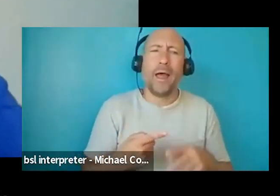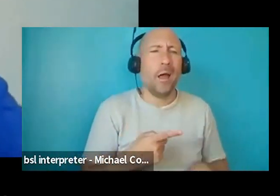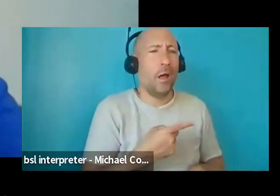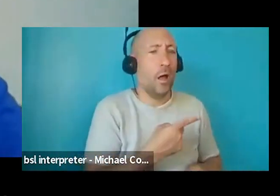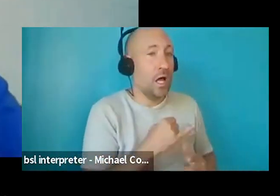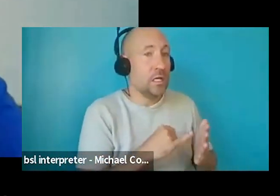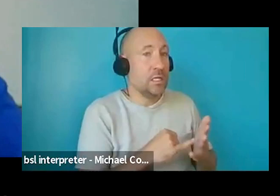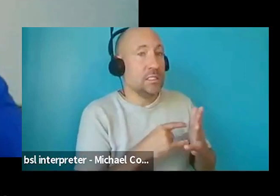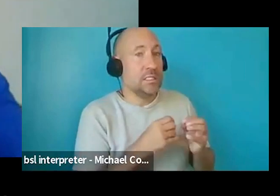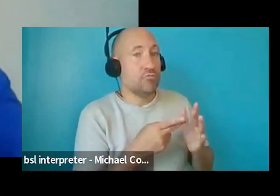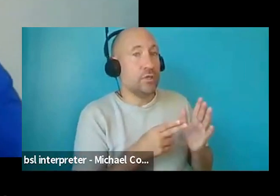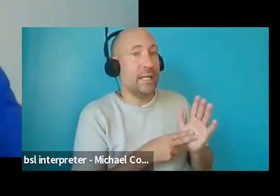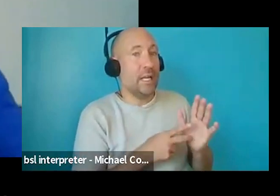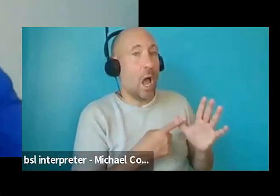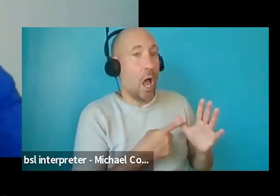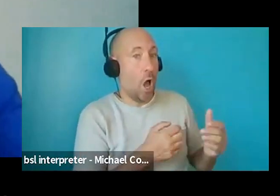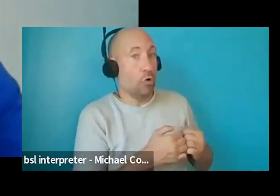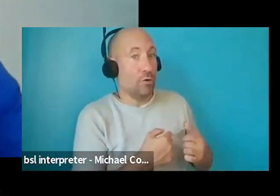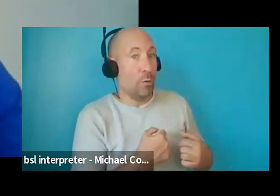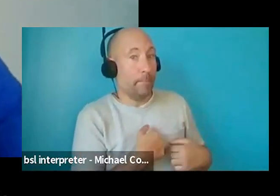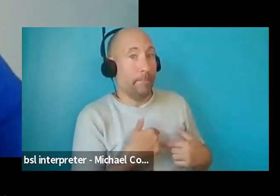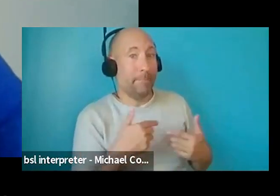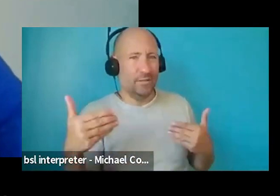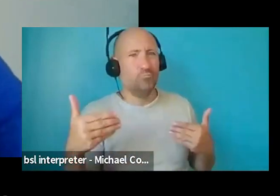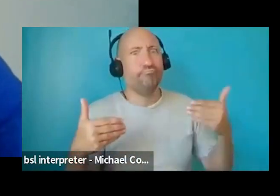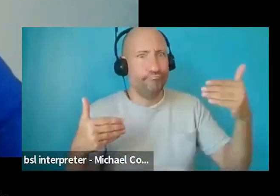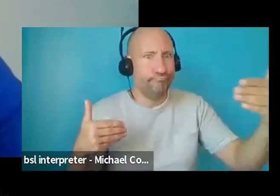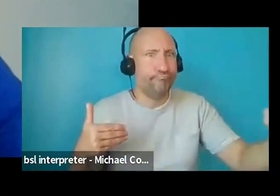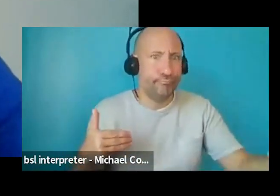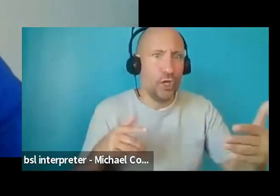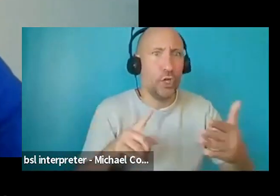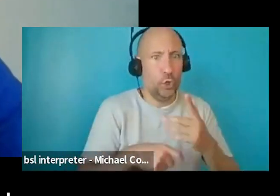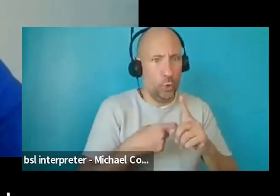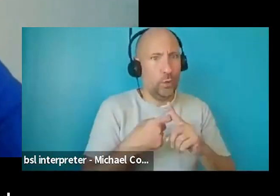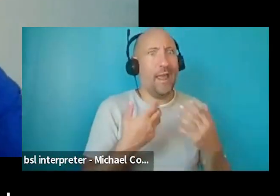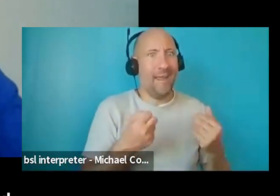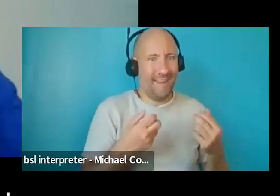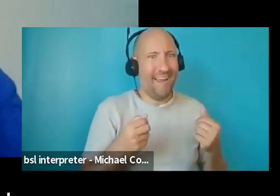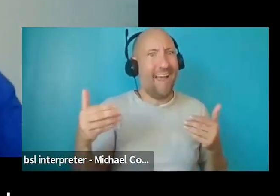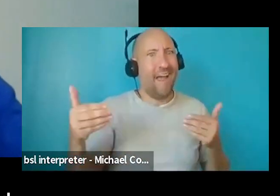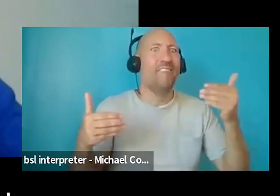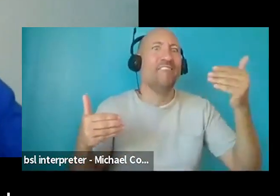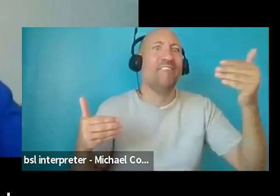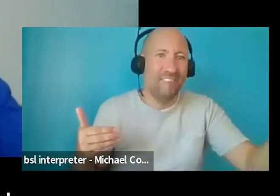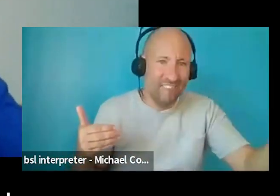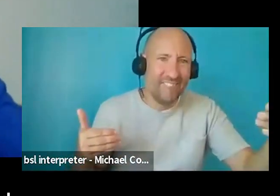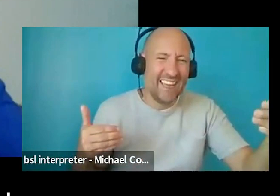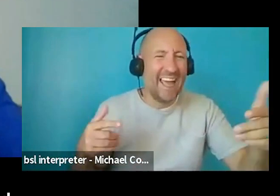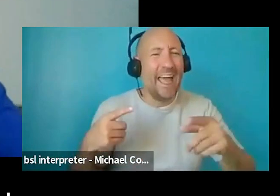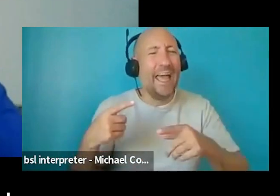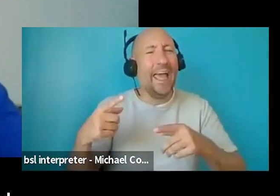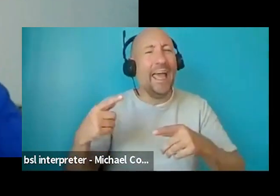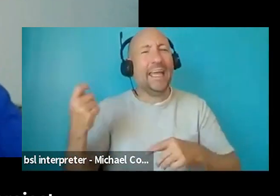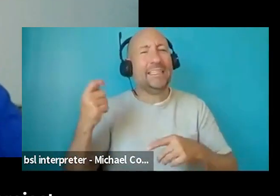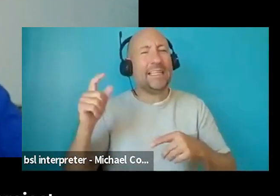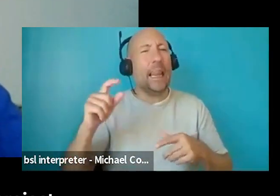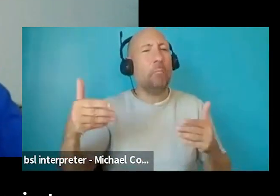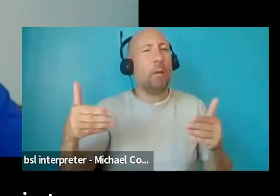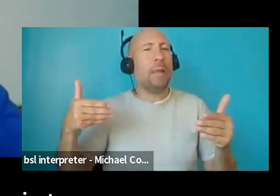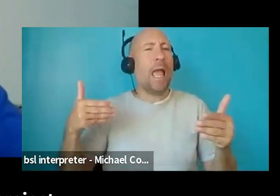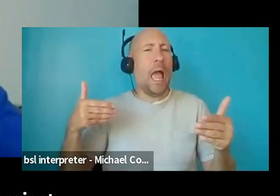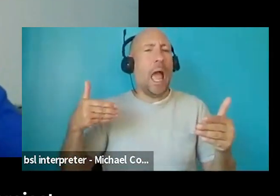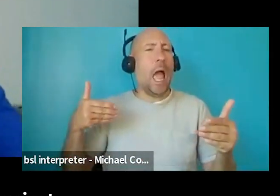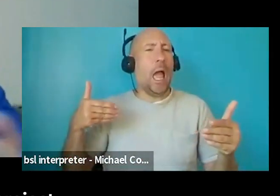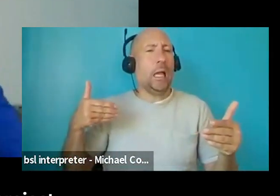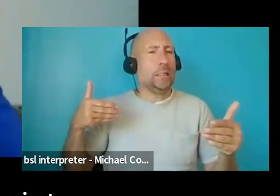that we know that the UK is quite far advanced in this area, whereas Italy is a little bit behind. So we